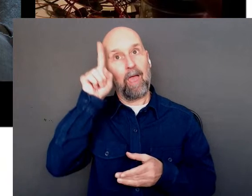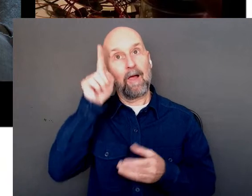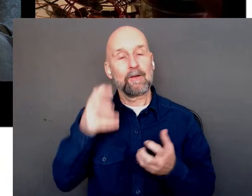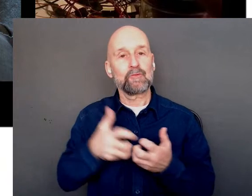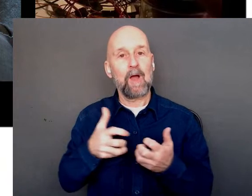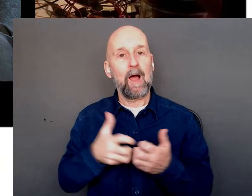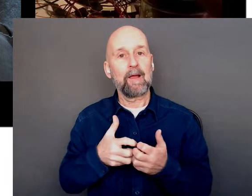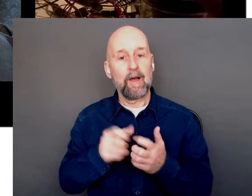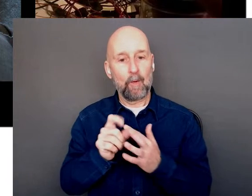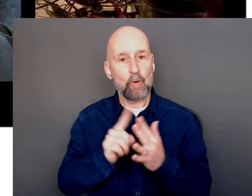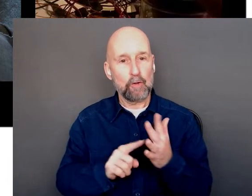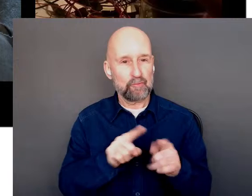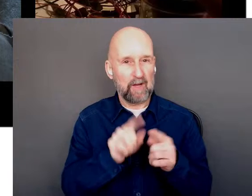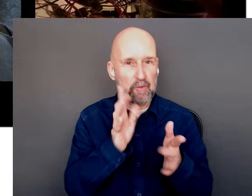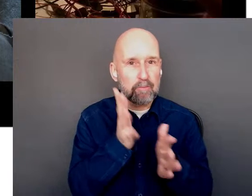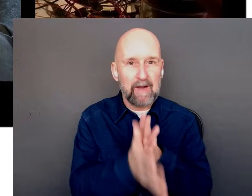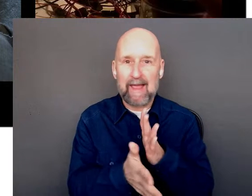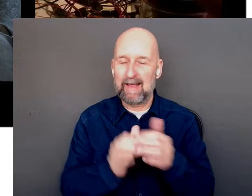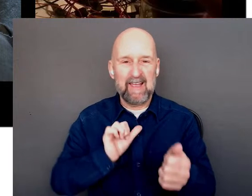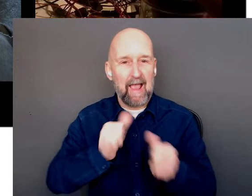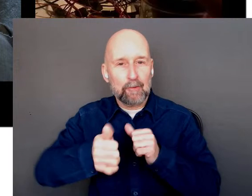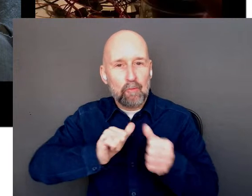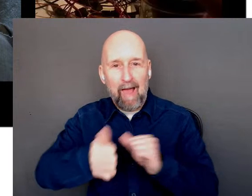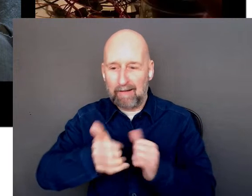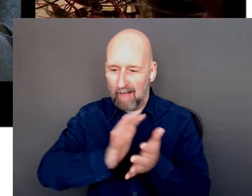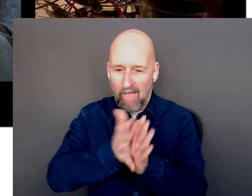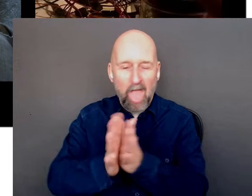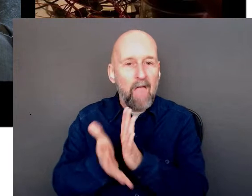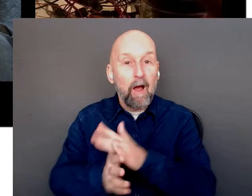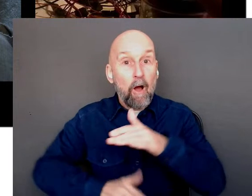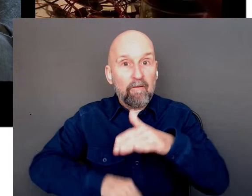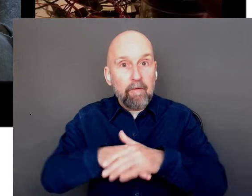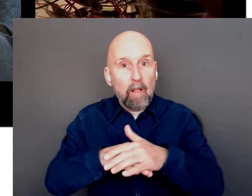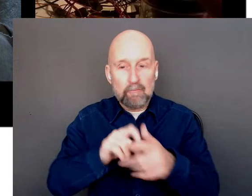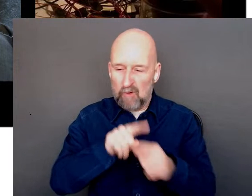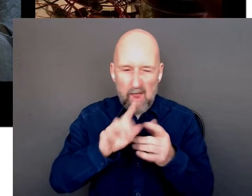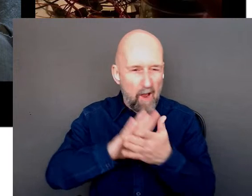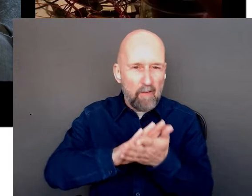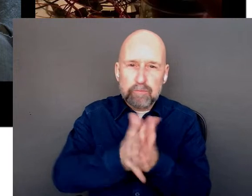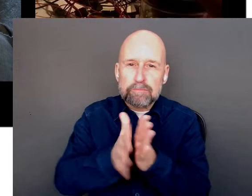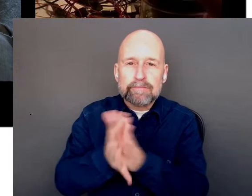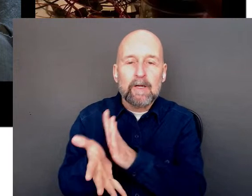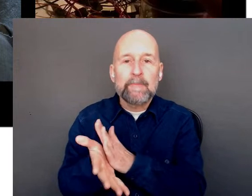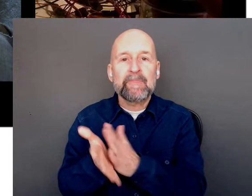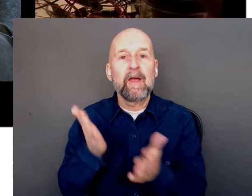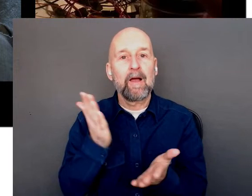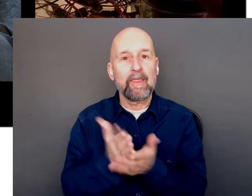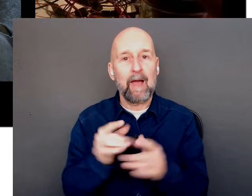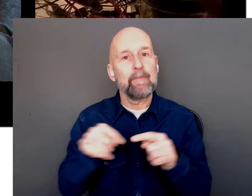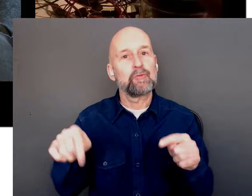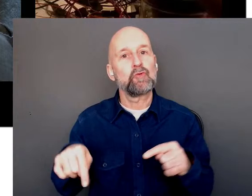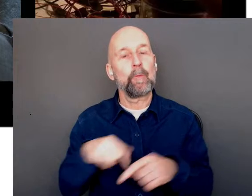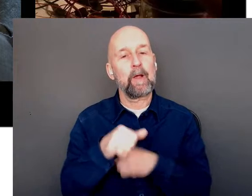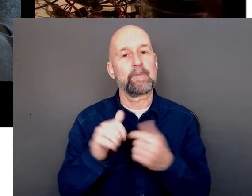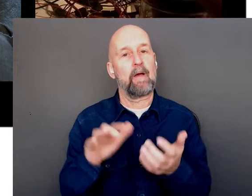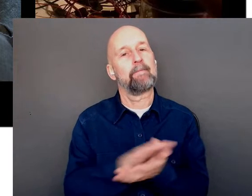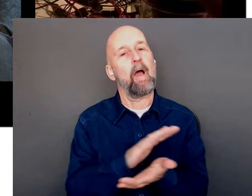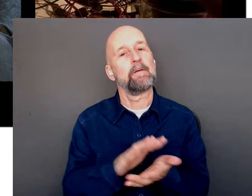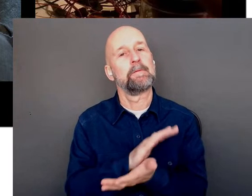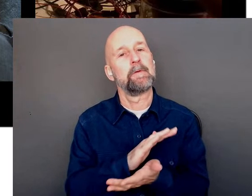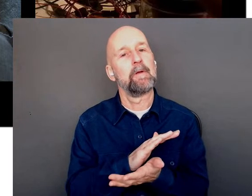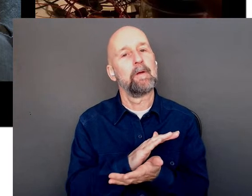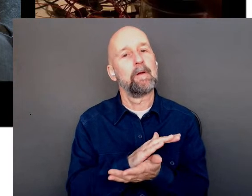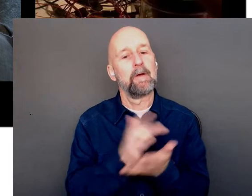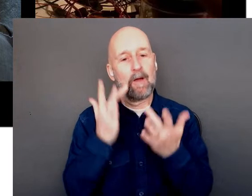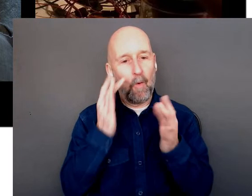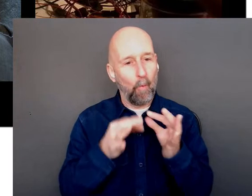like interact as fools ourselves. So, and it makes the studio a bit more fun as well. And you see like, once again, wires and us